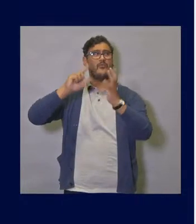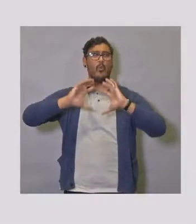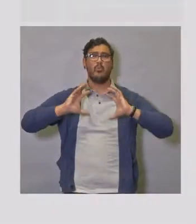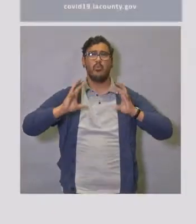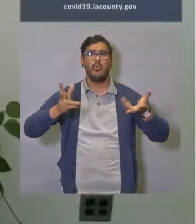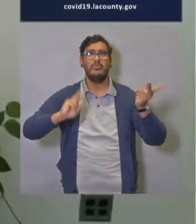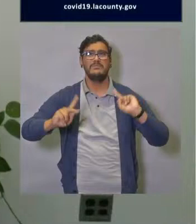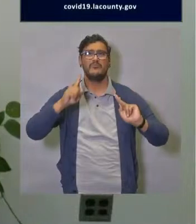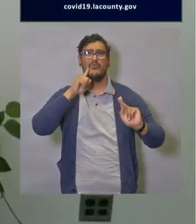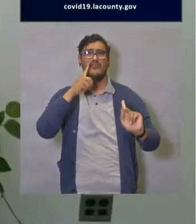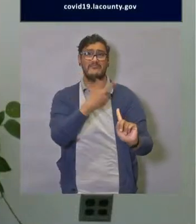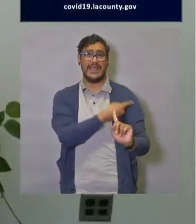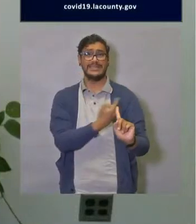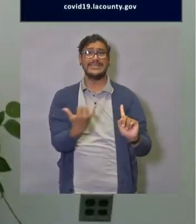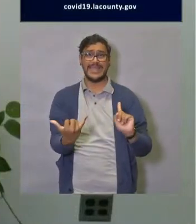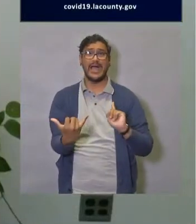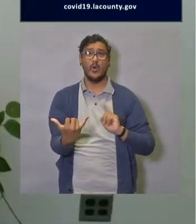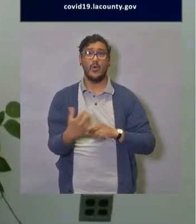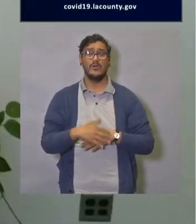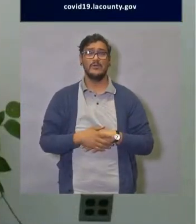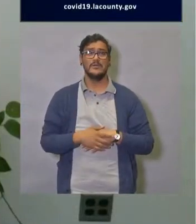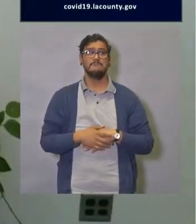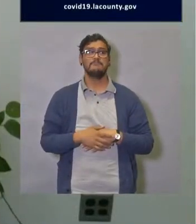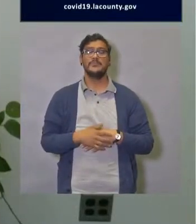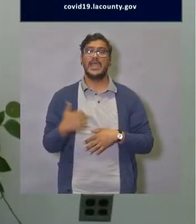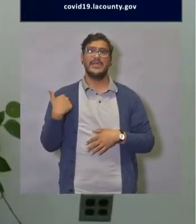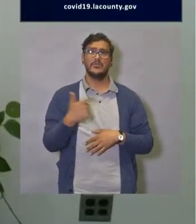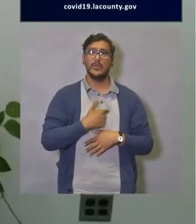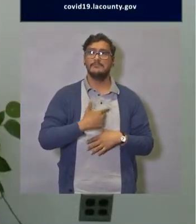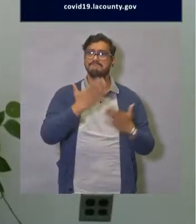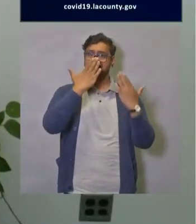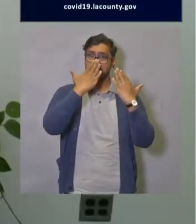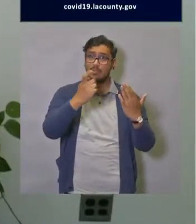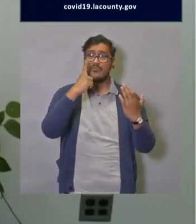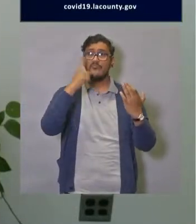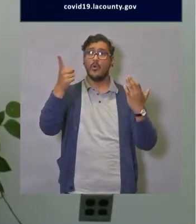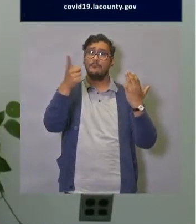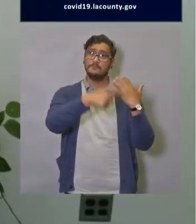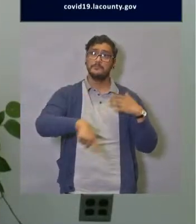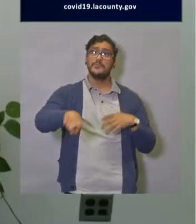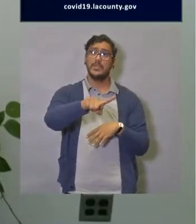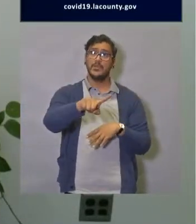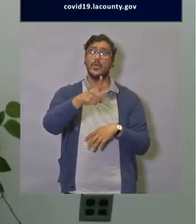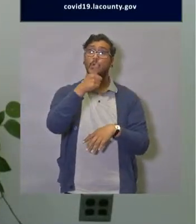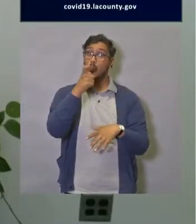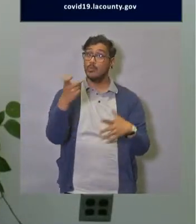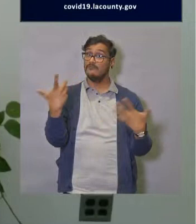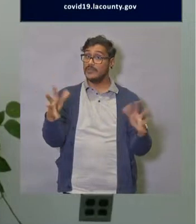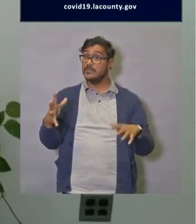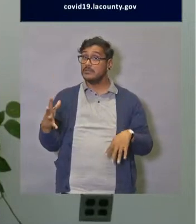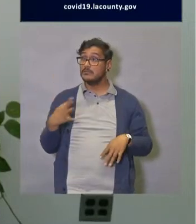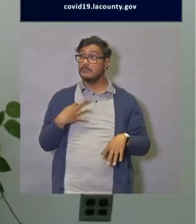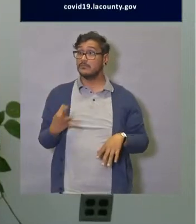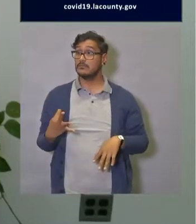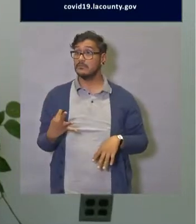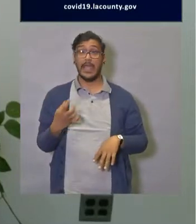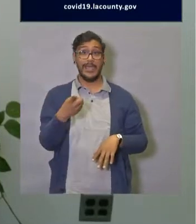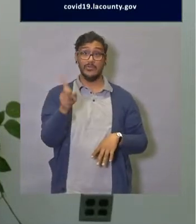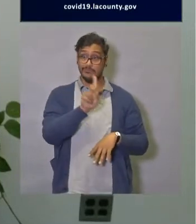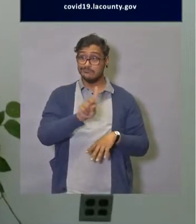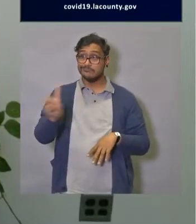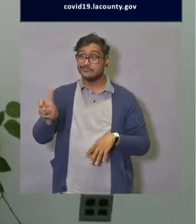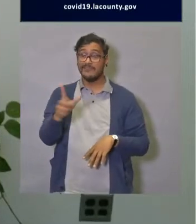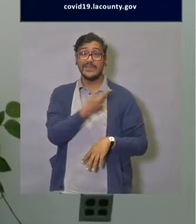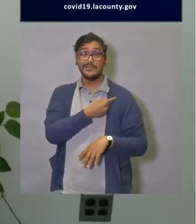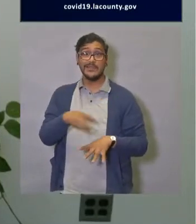people to get vaccinated. And as always, we're grateful to all of you who are eligible and are showing up to get vaccinated. I